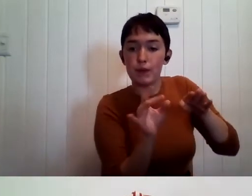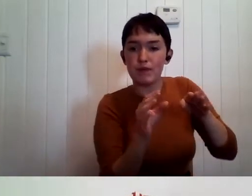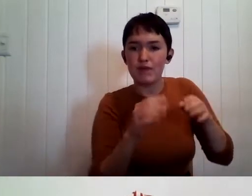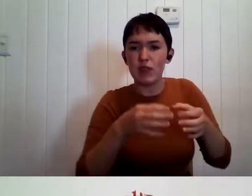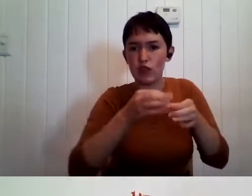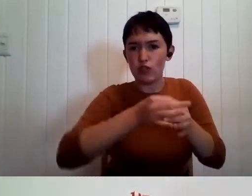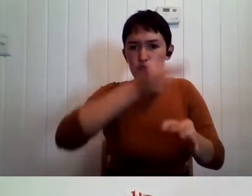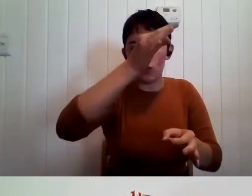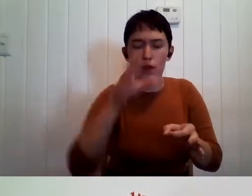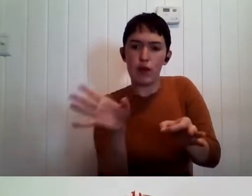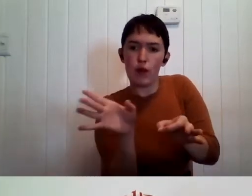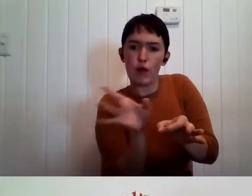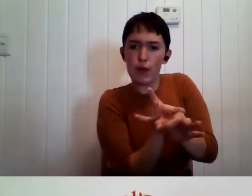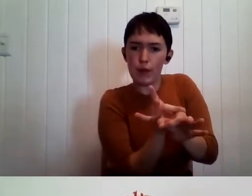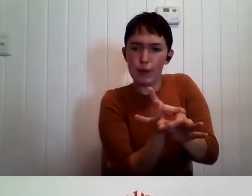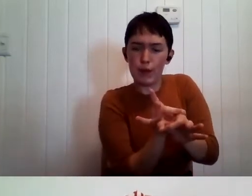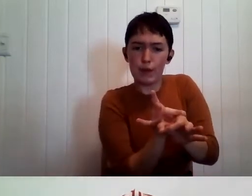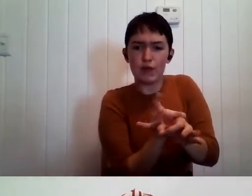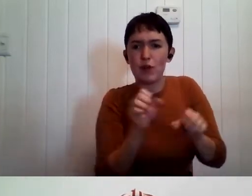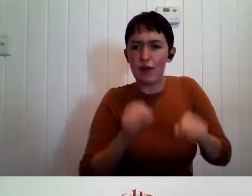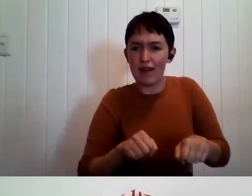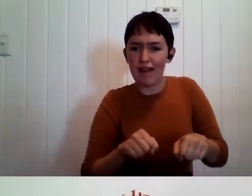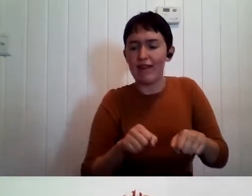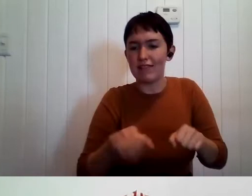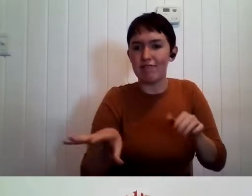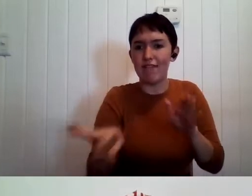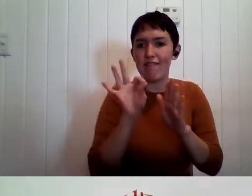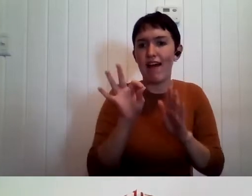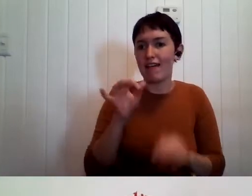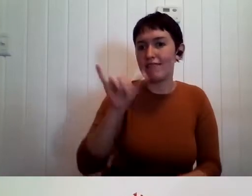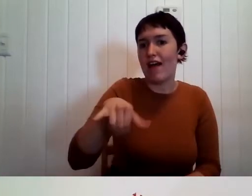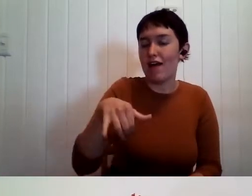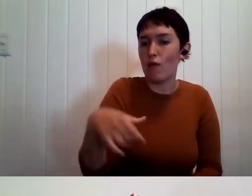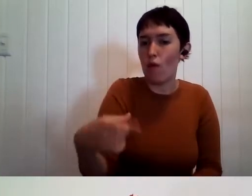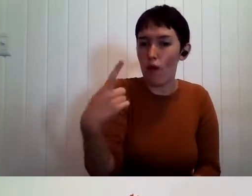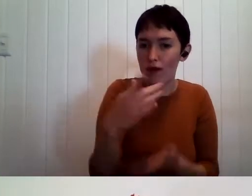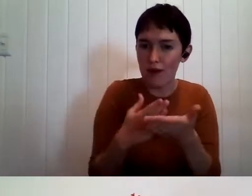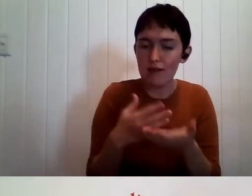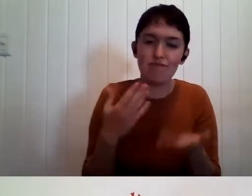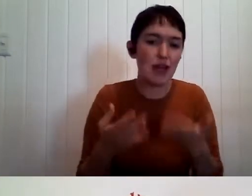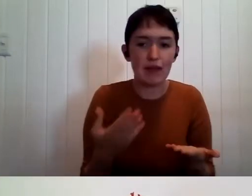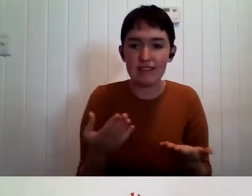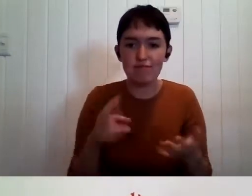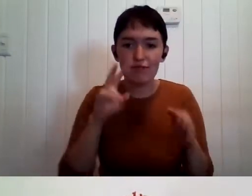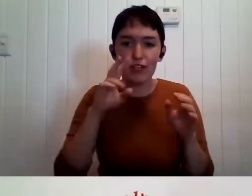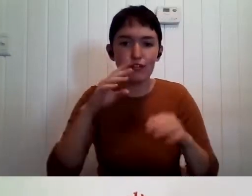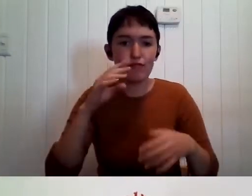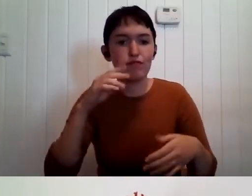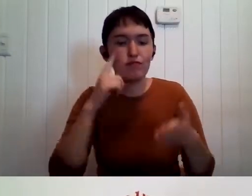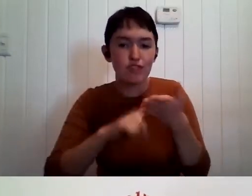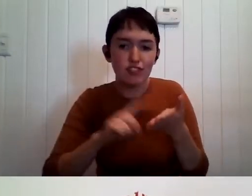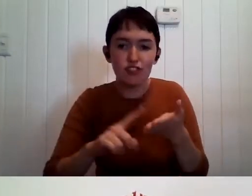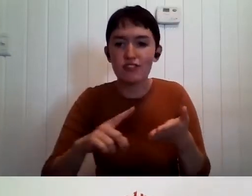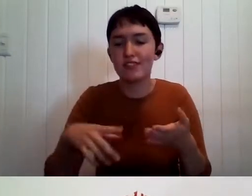that other squid stuff or whatever it is that you're working on. You could be working on cheetahs, you can be working on bacteria, fungus, whatever.